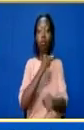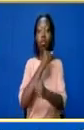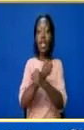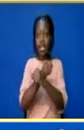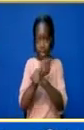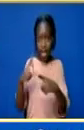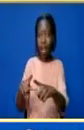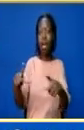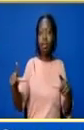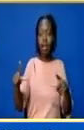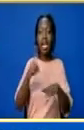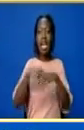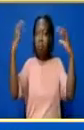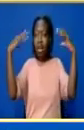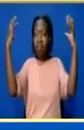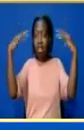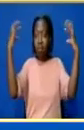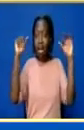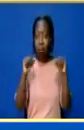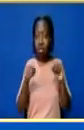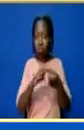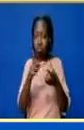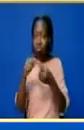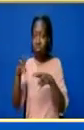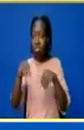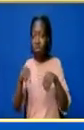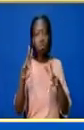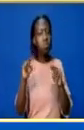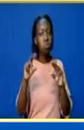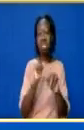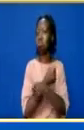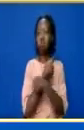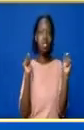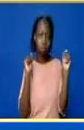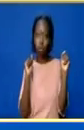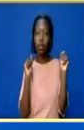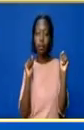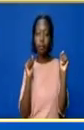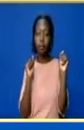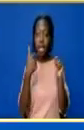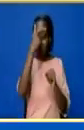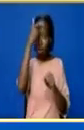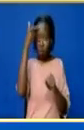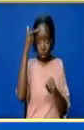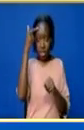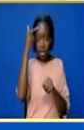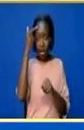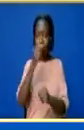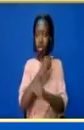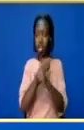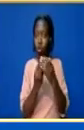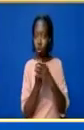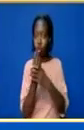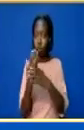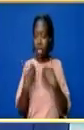the ground, is it going to detach the soil? No, it really won't. It remains the same. The same, yes. Good on that one?